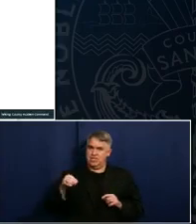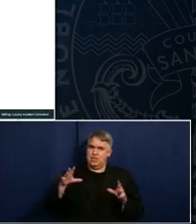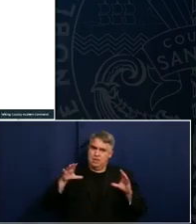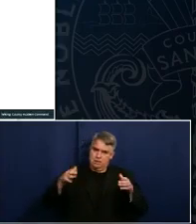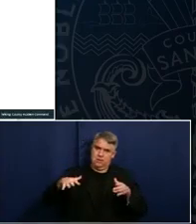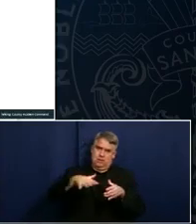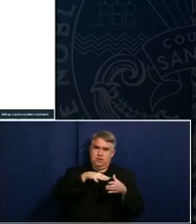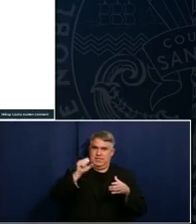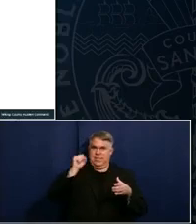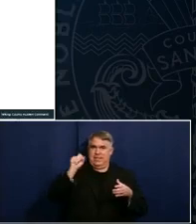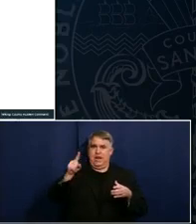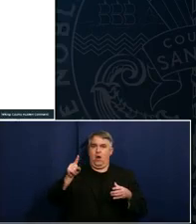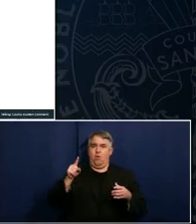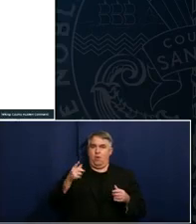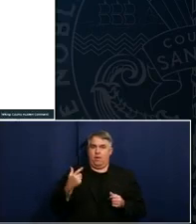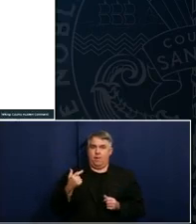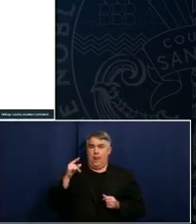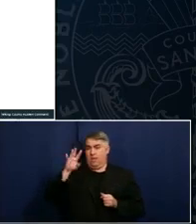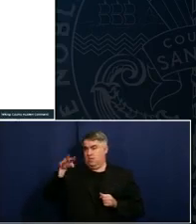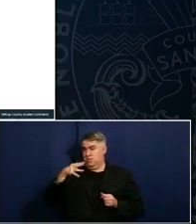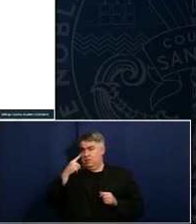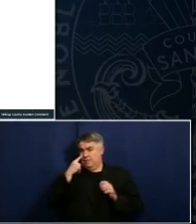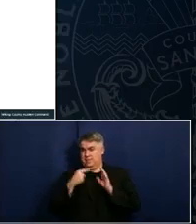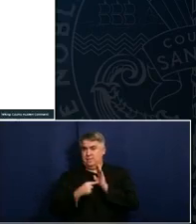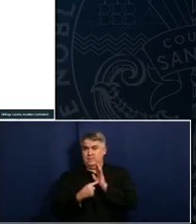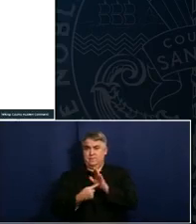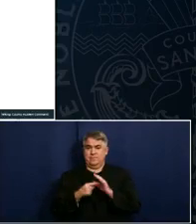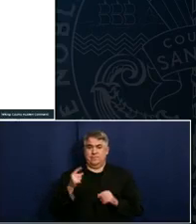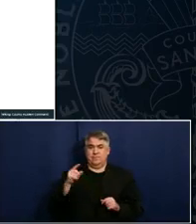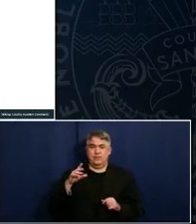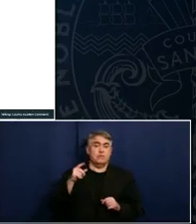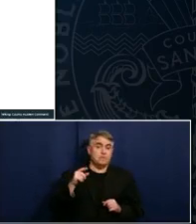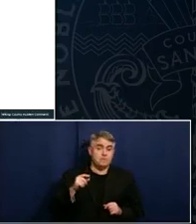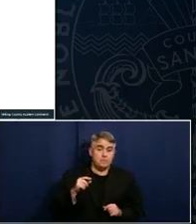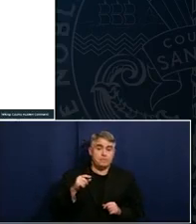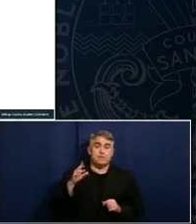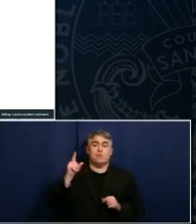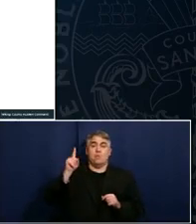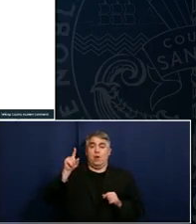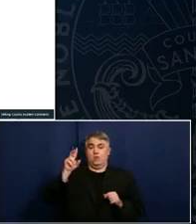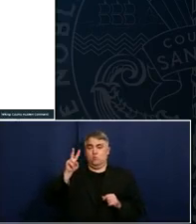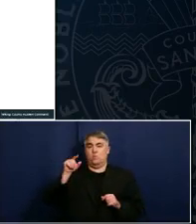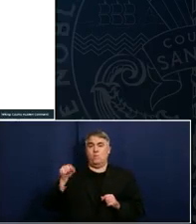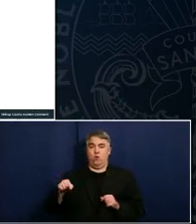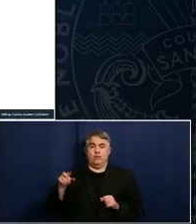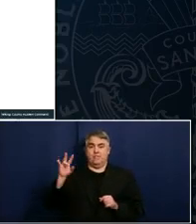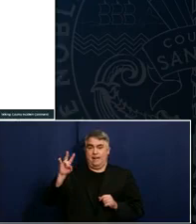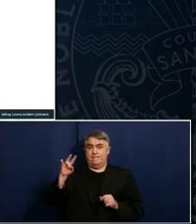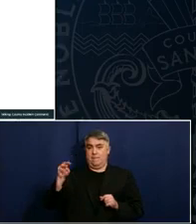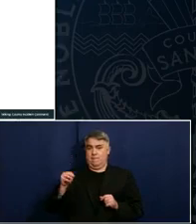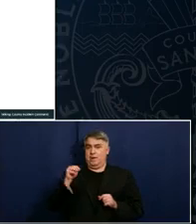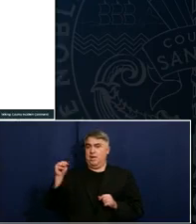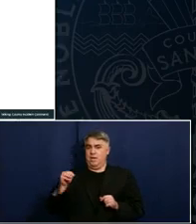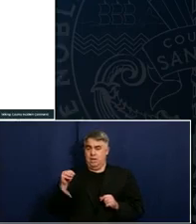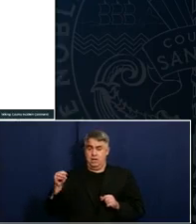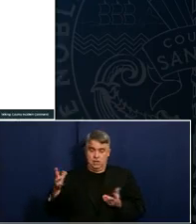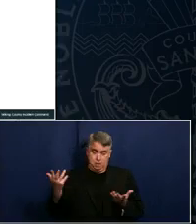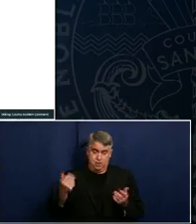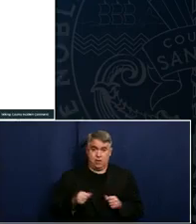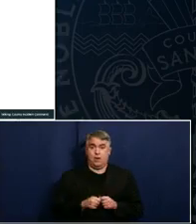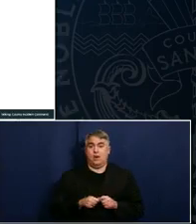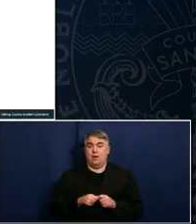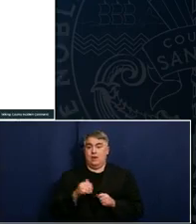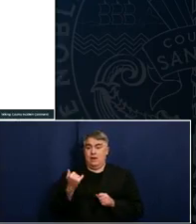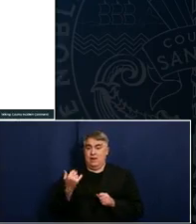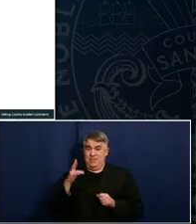at this chart, you see that about 2.7 million population is eligible. 70% of that is 1.8 million. And when we know